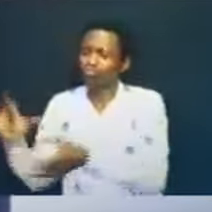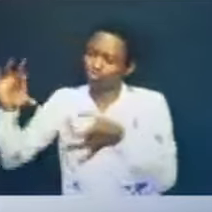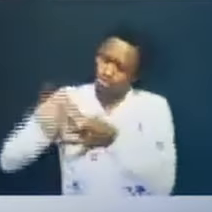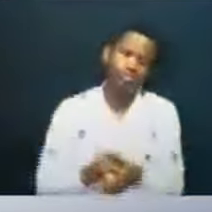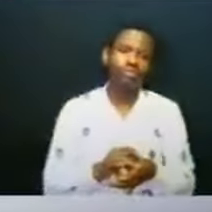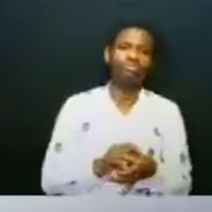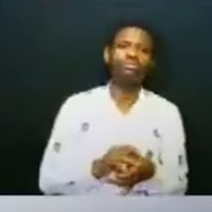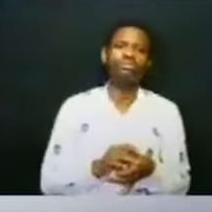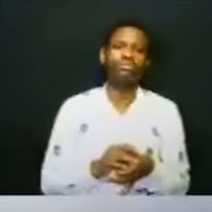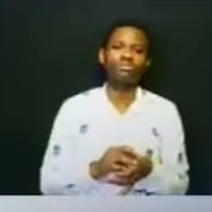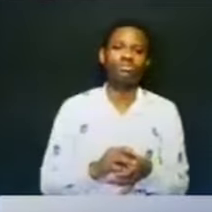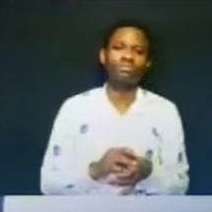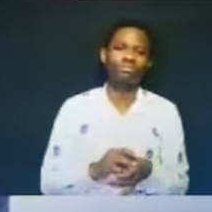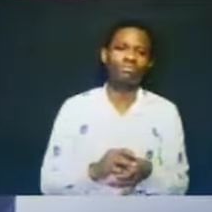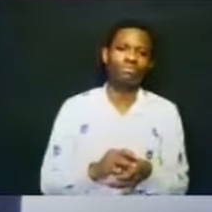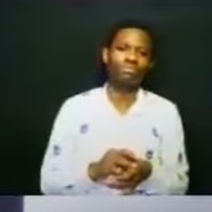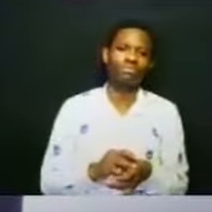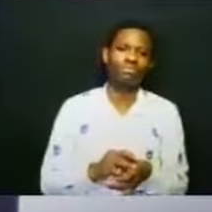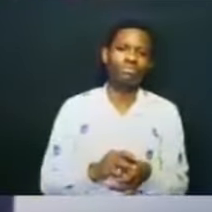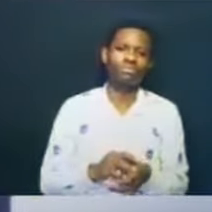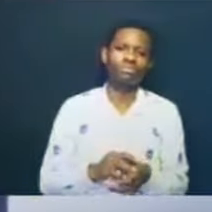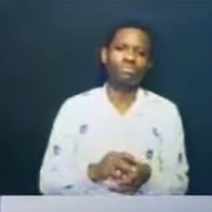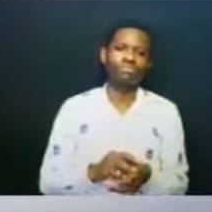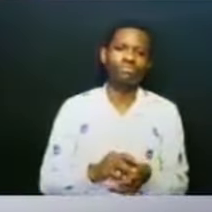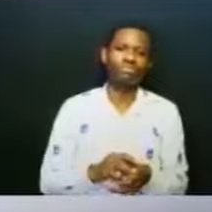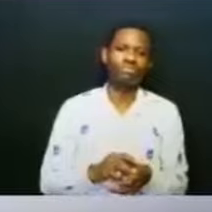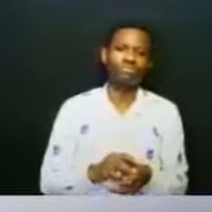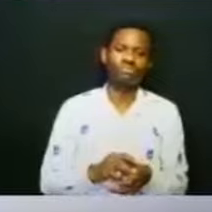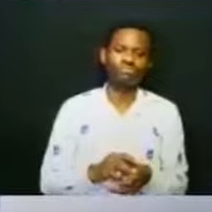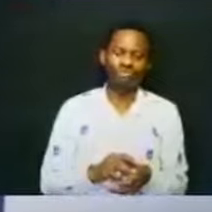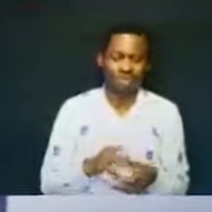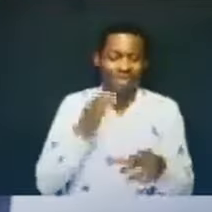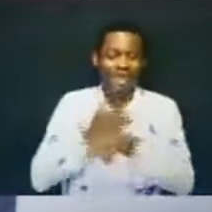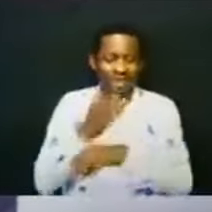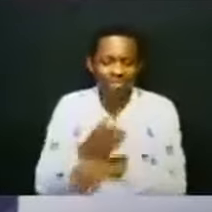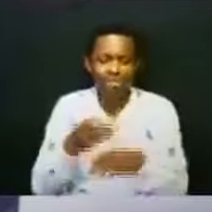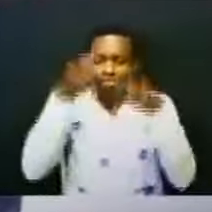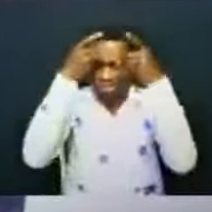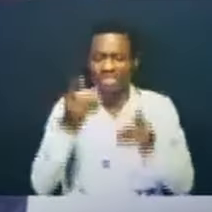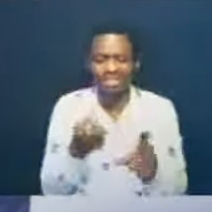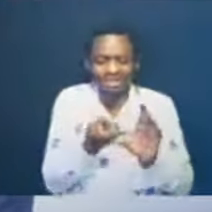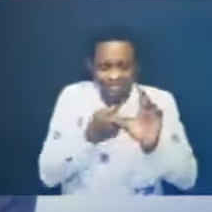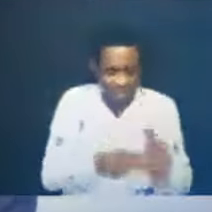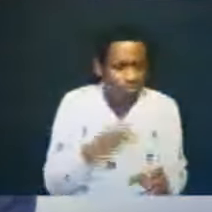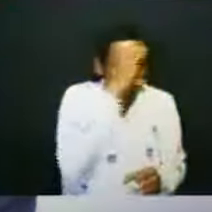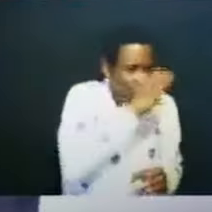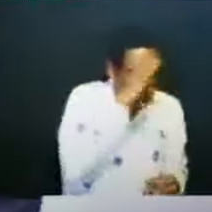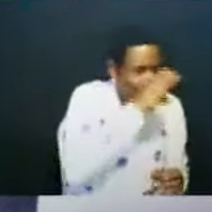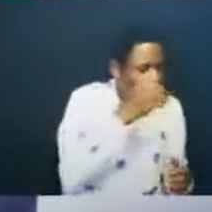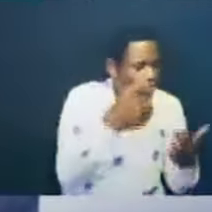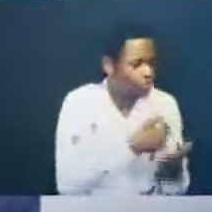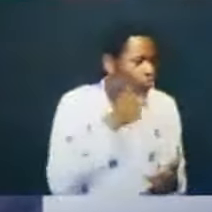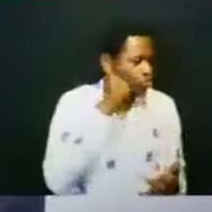When he had taken that decision and made some advances, a man of God visited his home. In